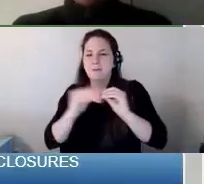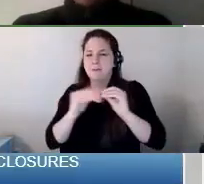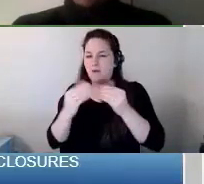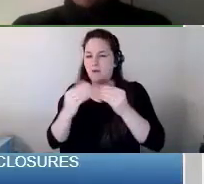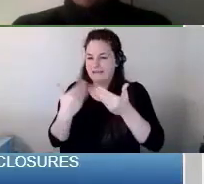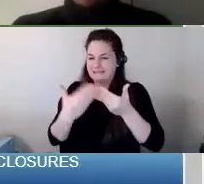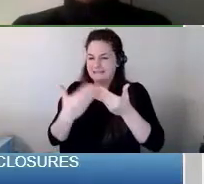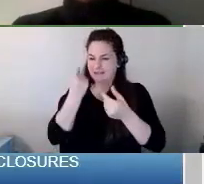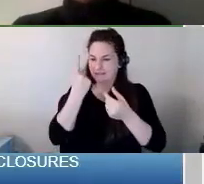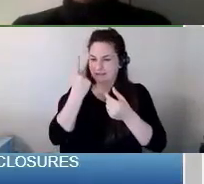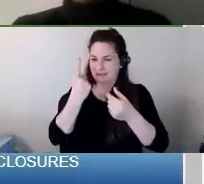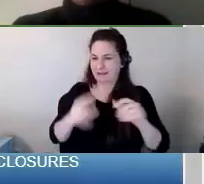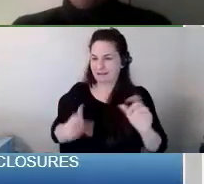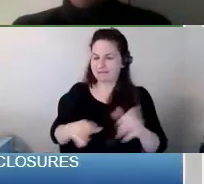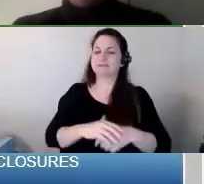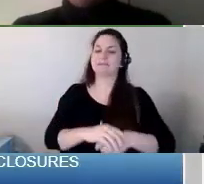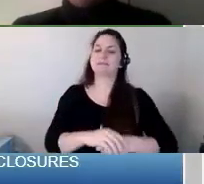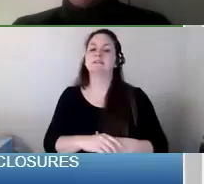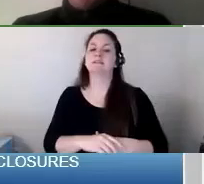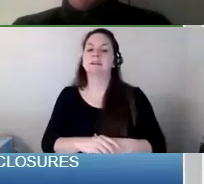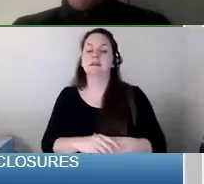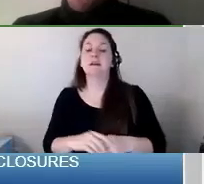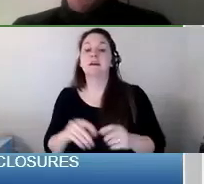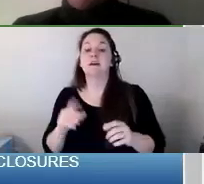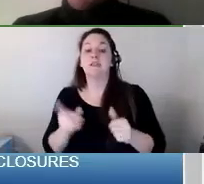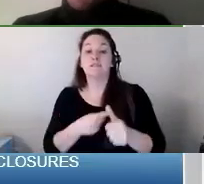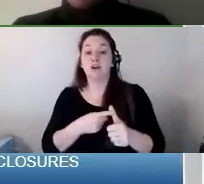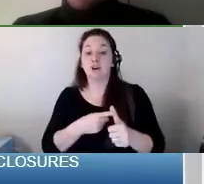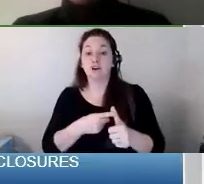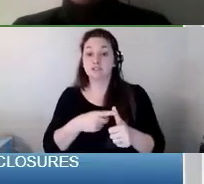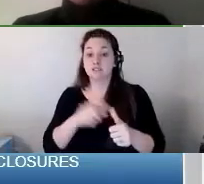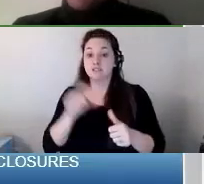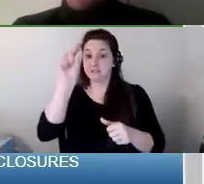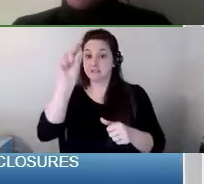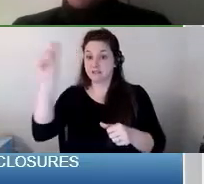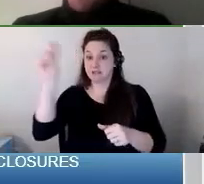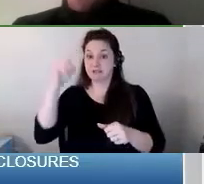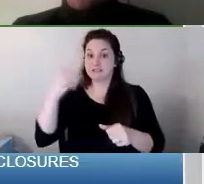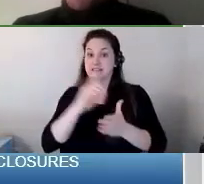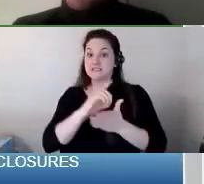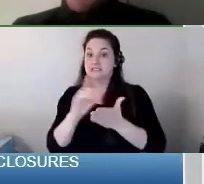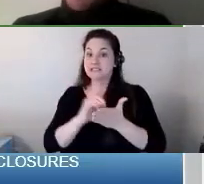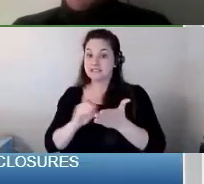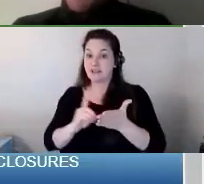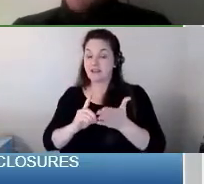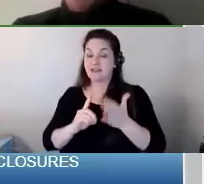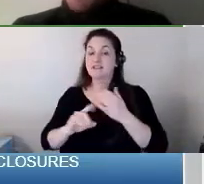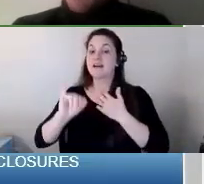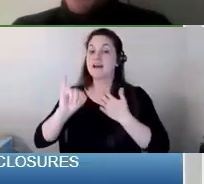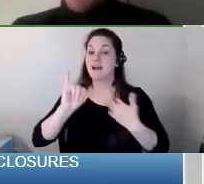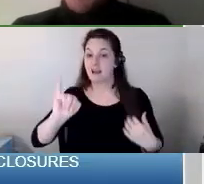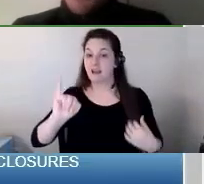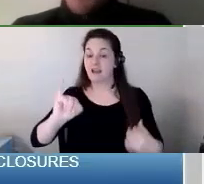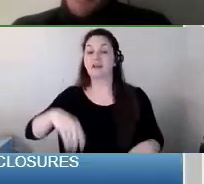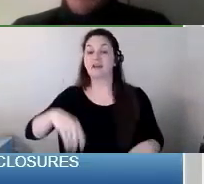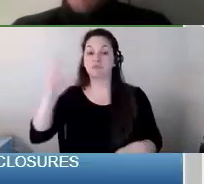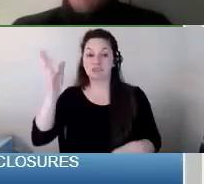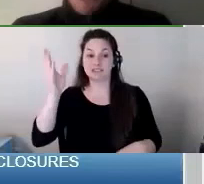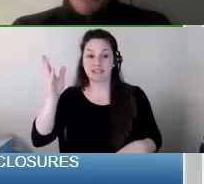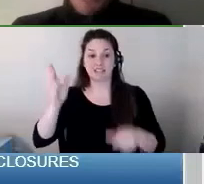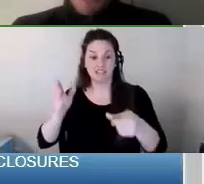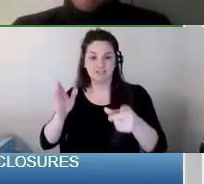So the first button in the right-hand menu is Design iPresentation. So let's click on